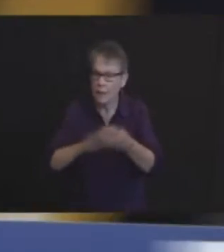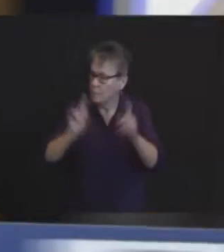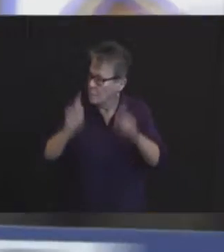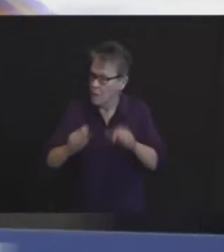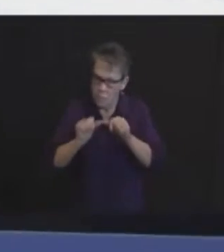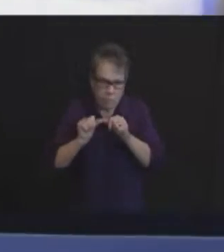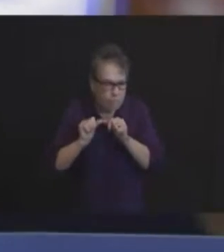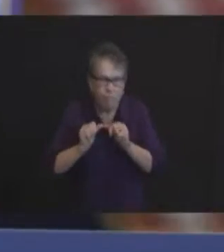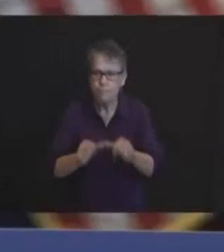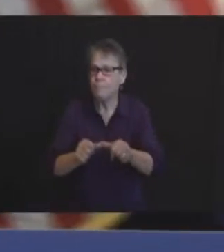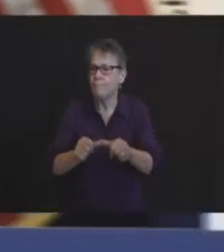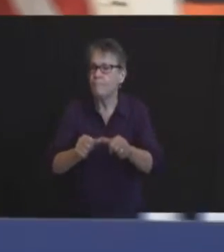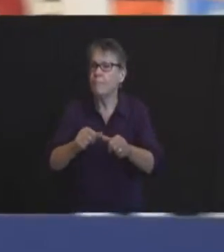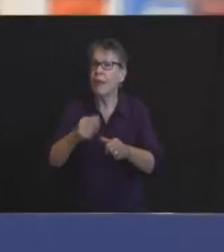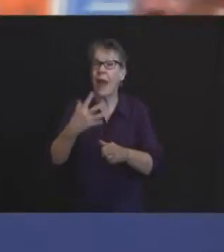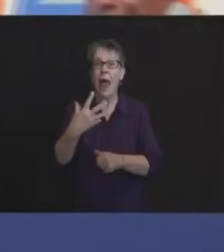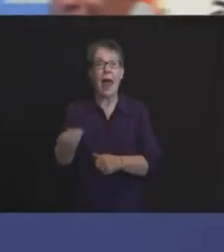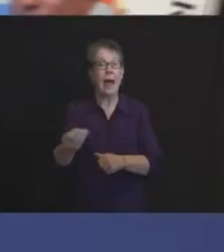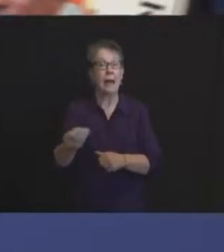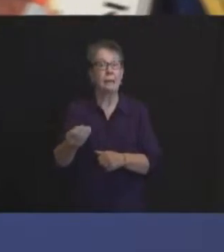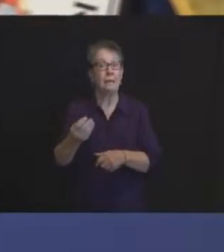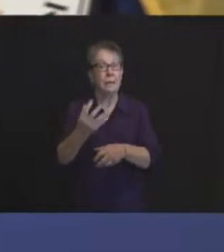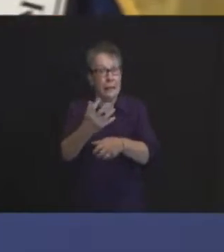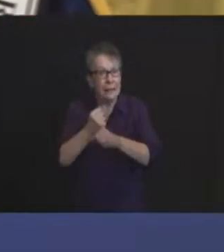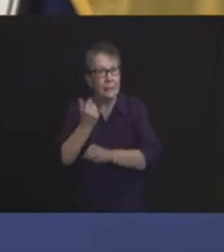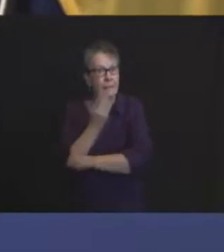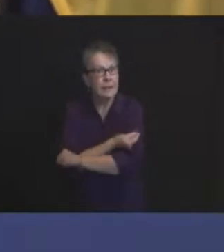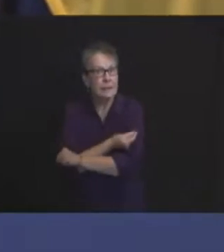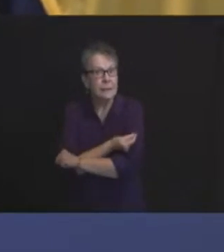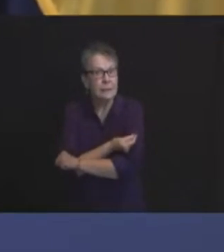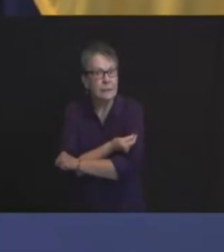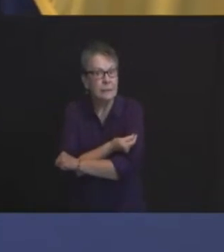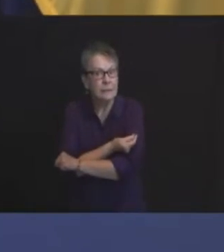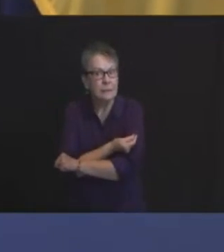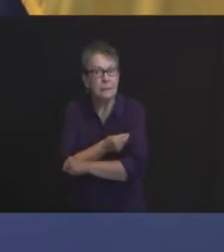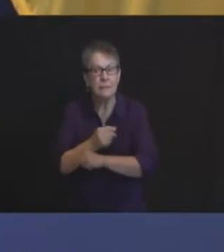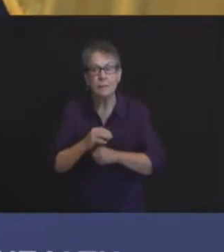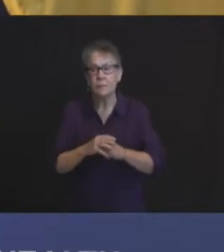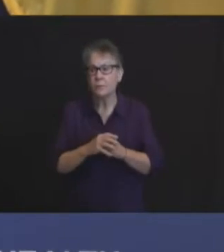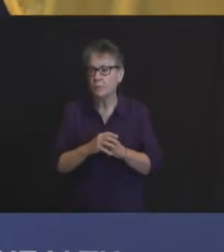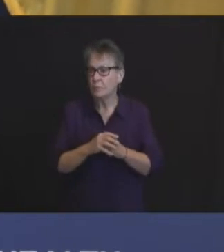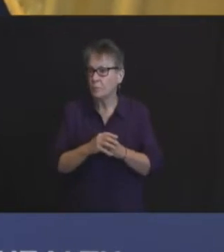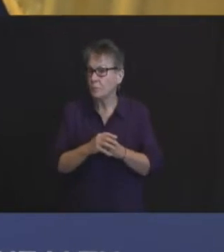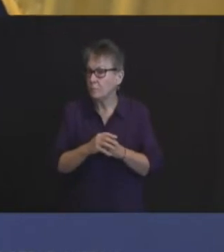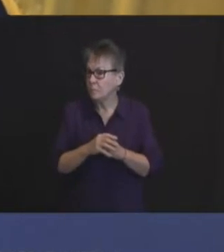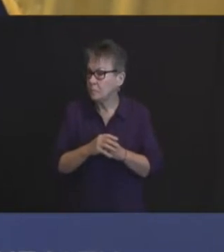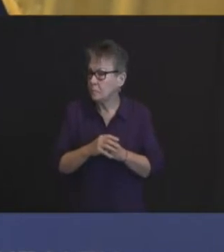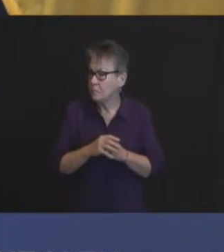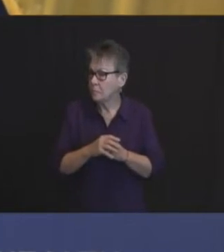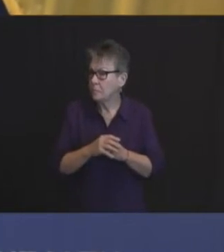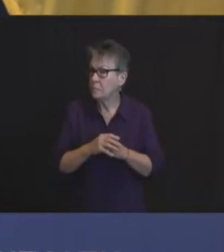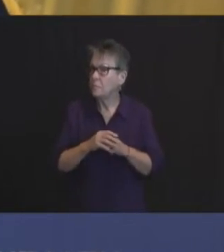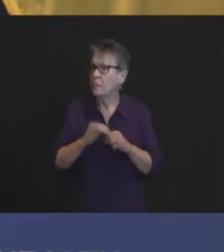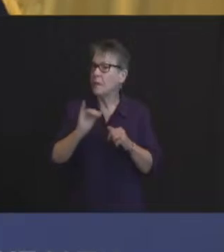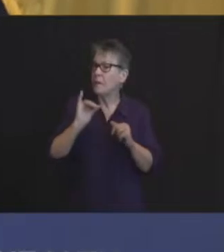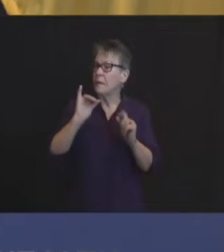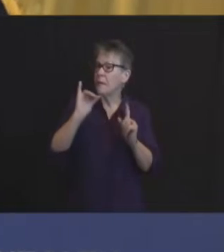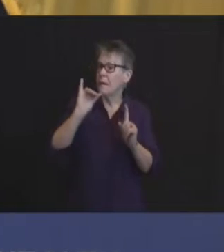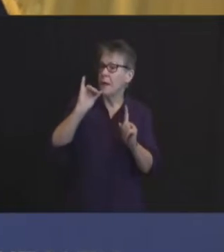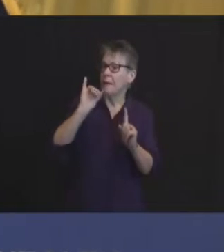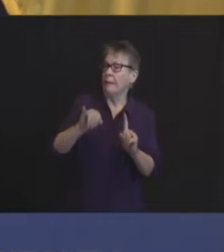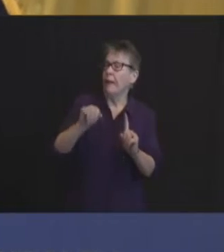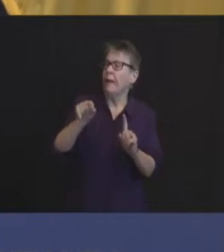over the weekend, and I don't think it has, it's a strain that is more easily transmissible, but not necessarily more